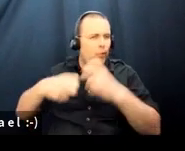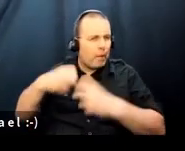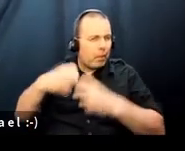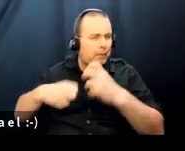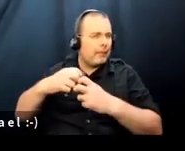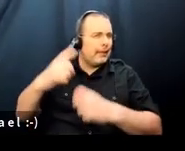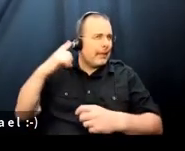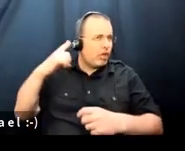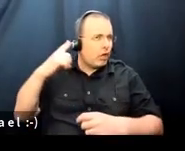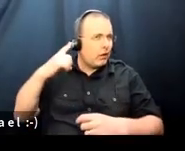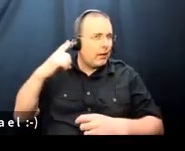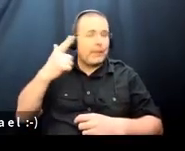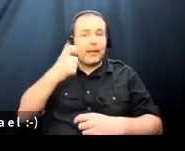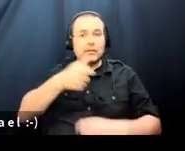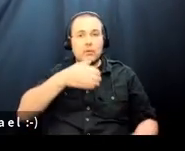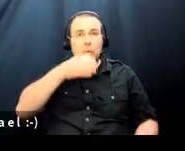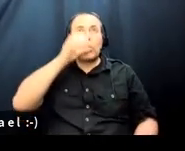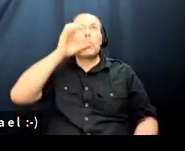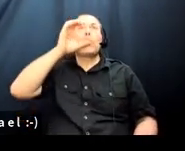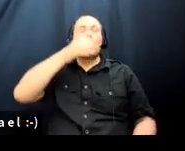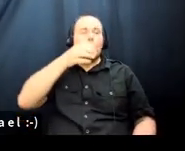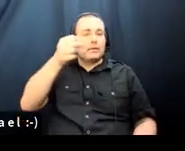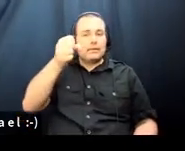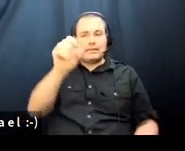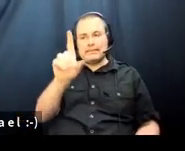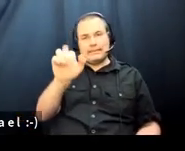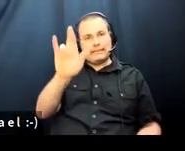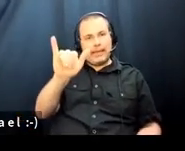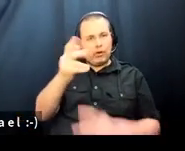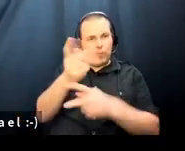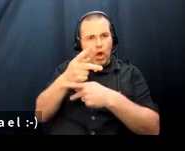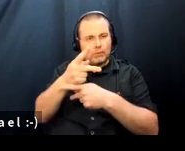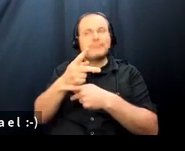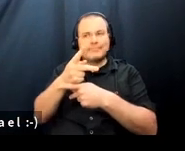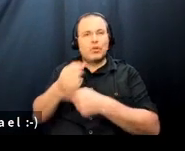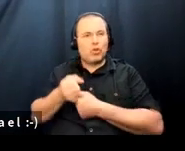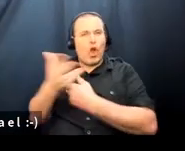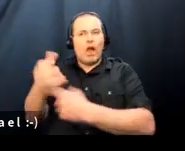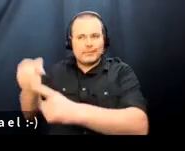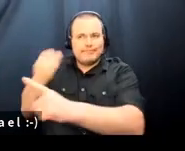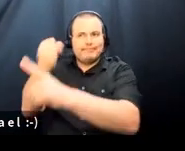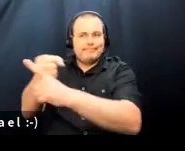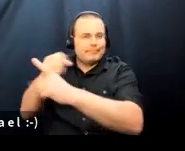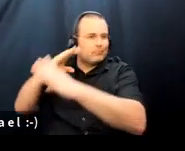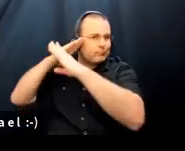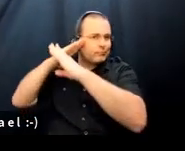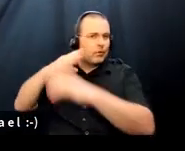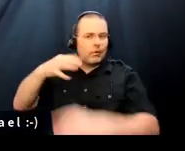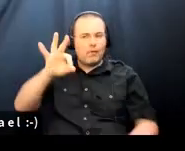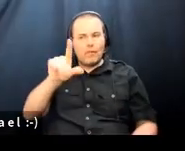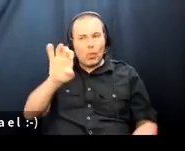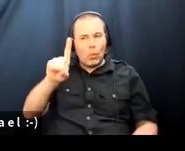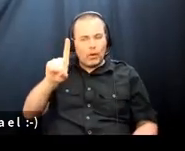fluid when they're drinking dairy products. So we stop that, and that medical